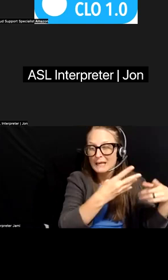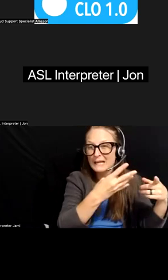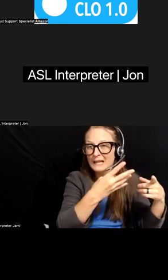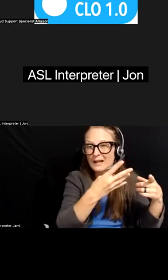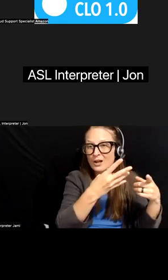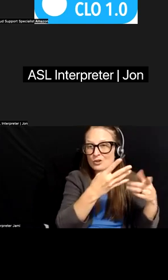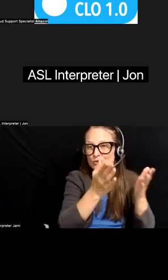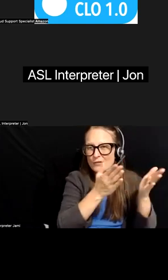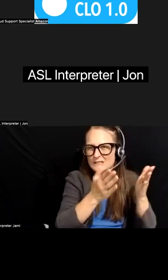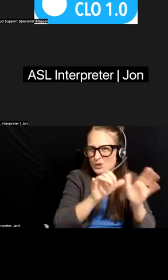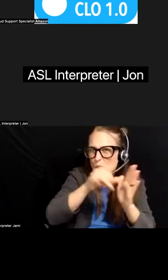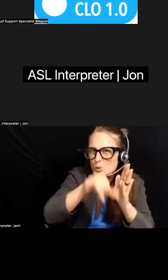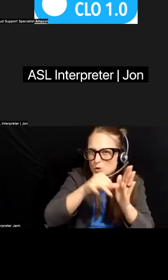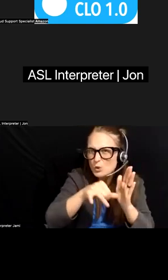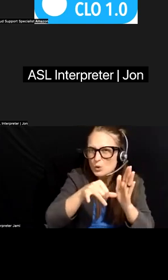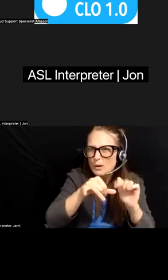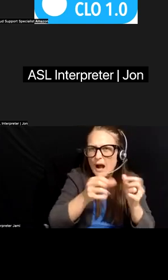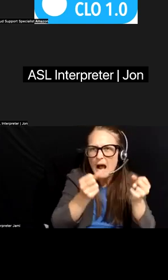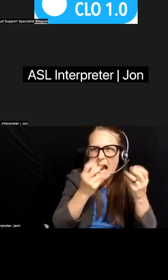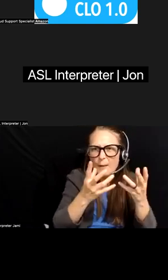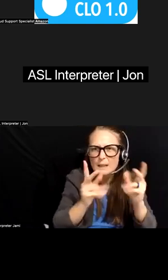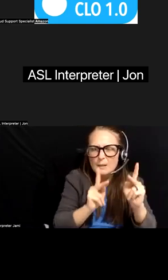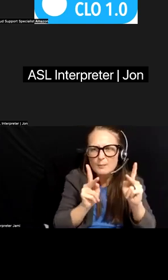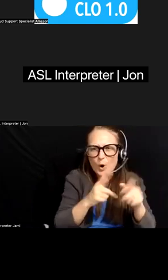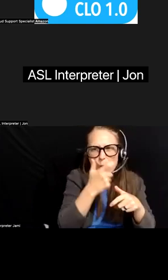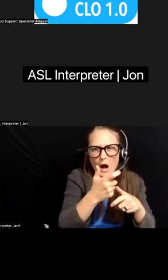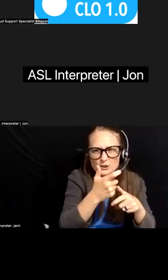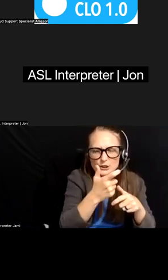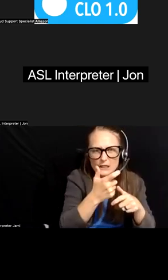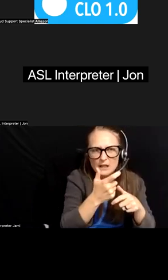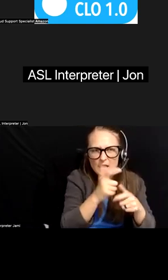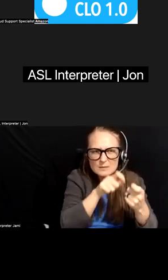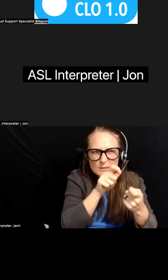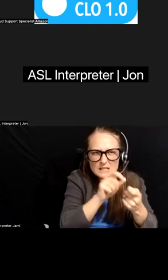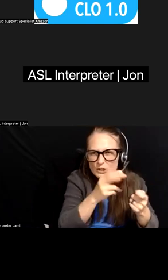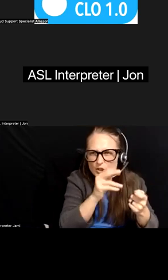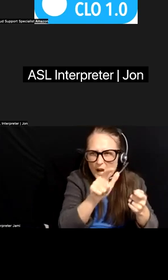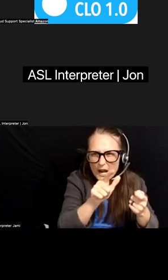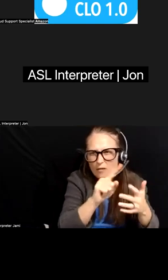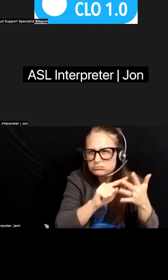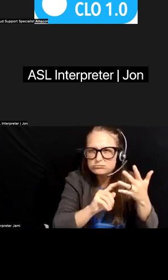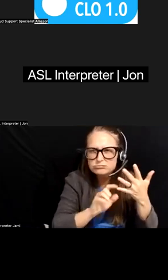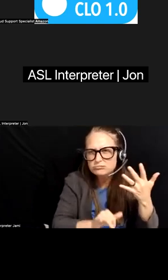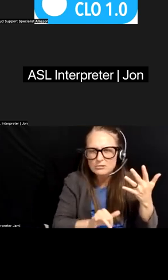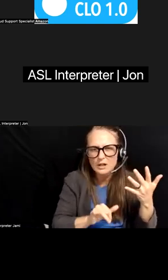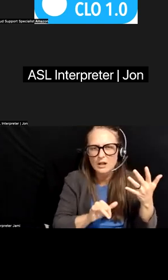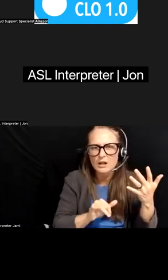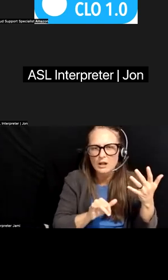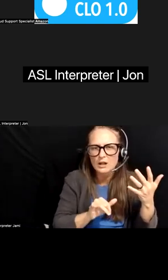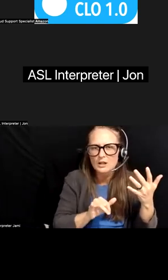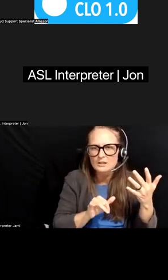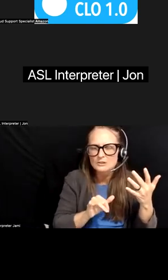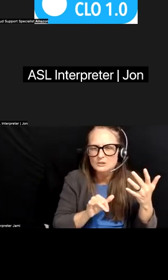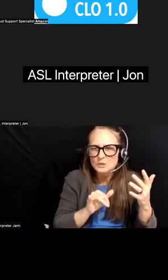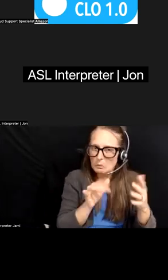many folks are watching a certain channel or other things. These are all examples of big data. So I'm going a little beyond our data because data is